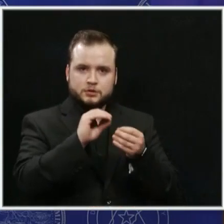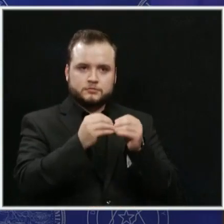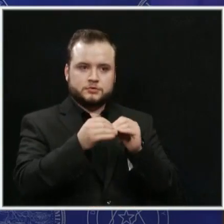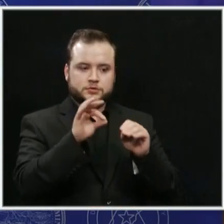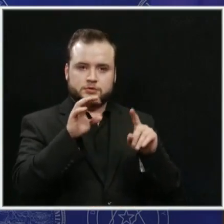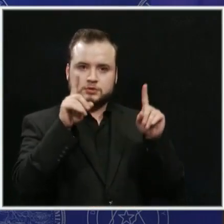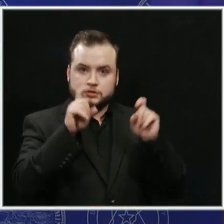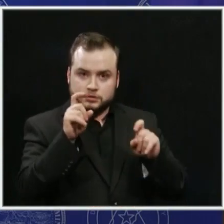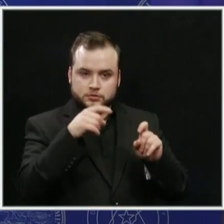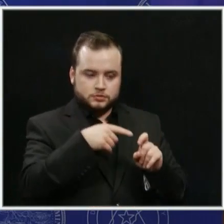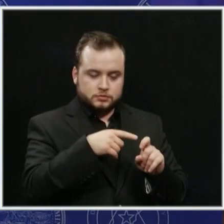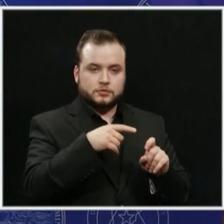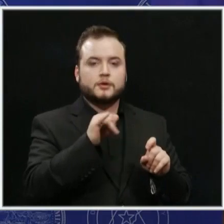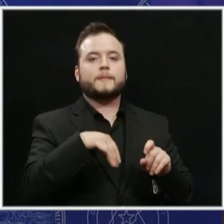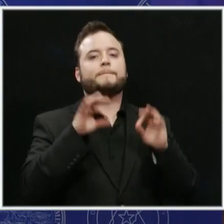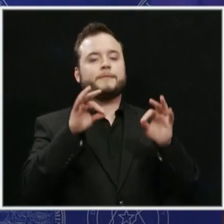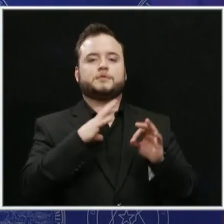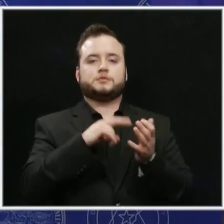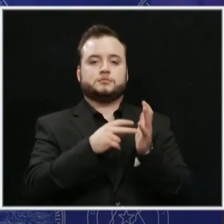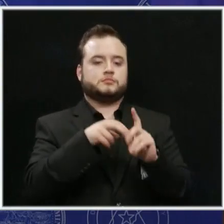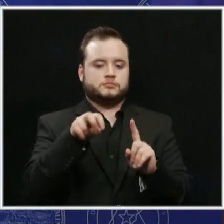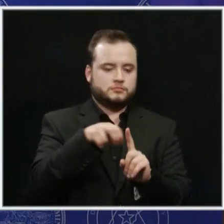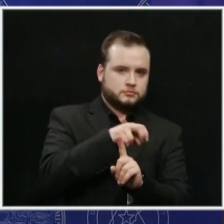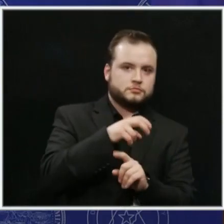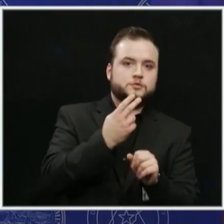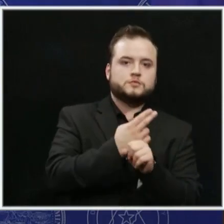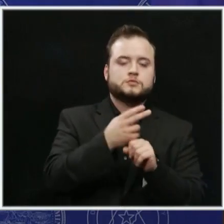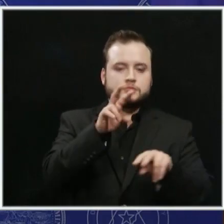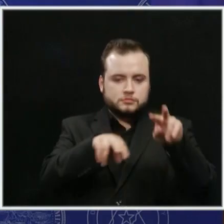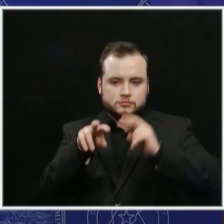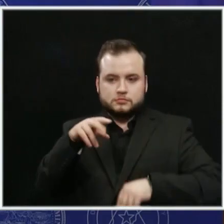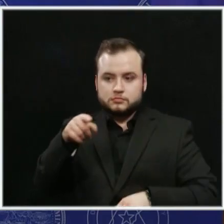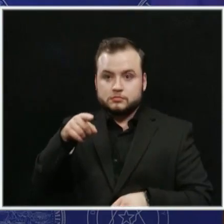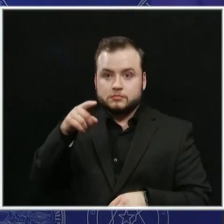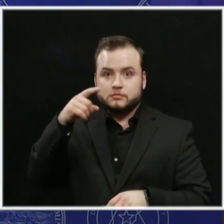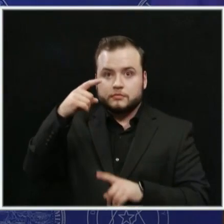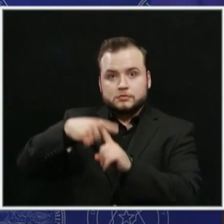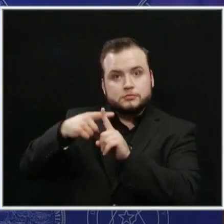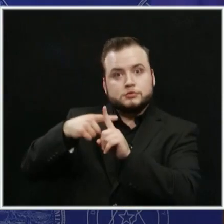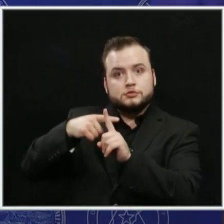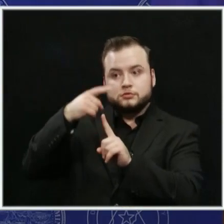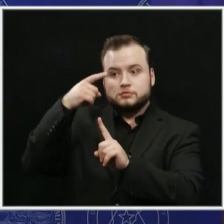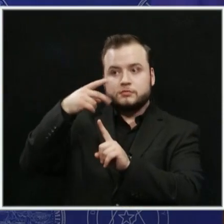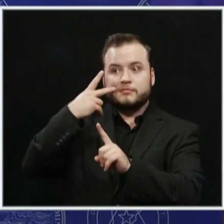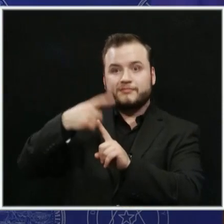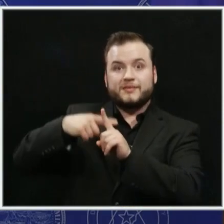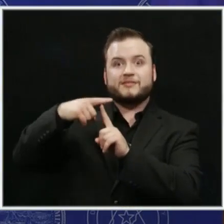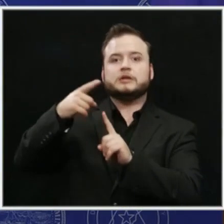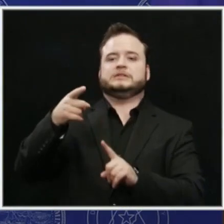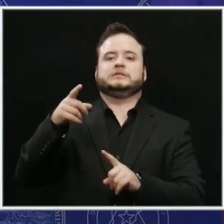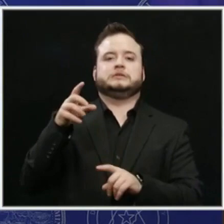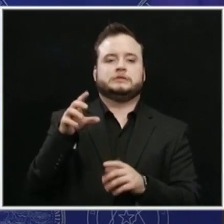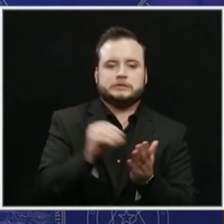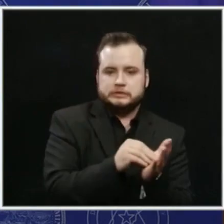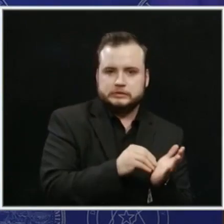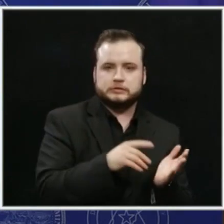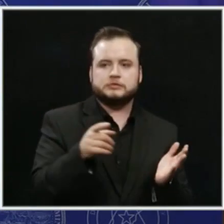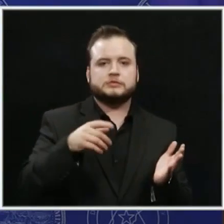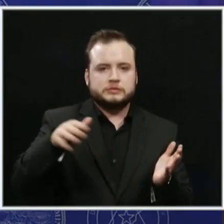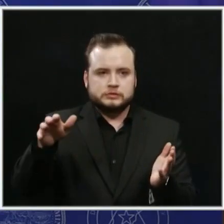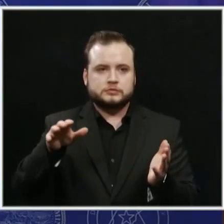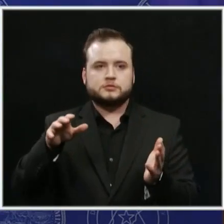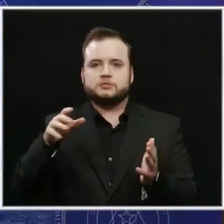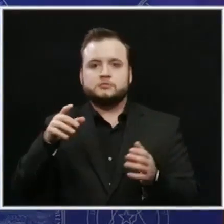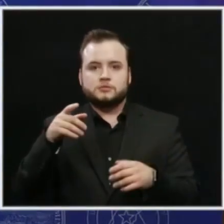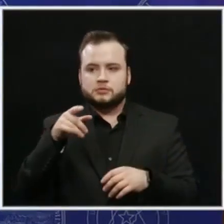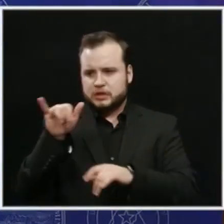test with a fever, test them, get an instant ID on that, because what we know about this now is more than likely that person very well could have had it and been